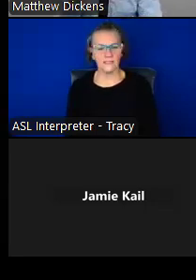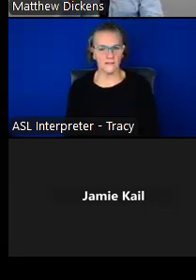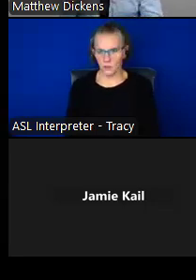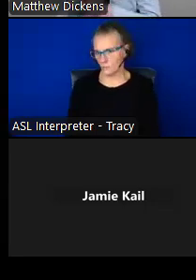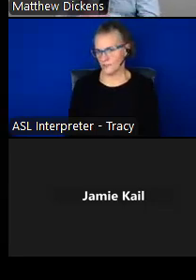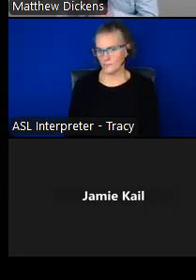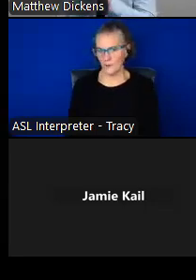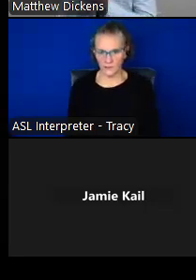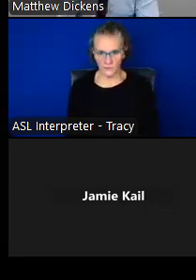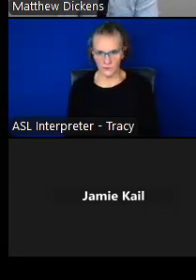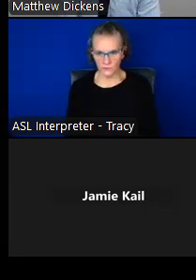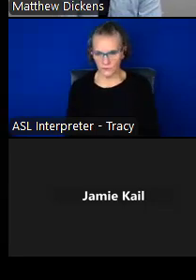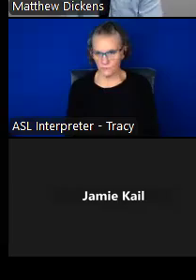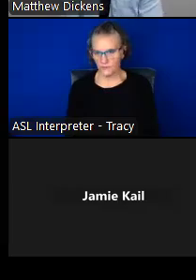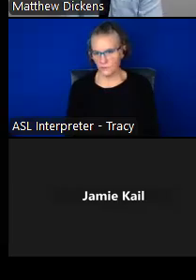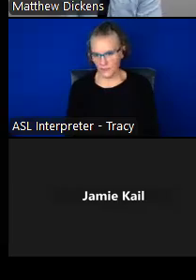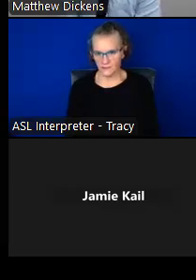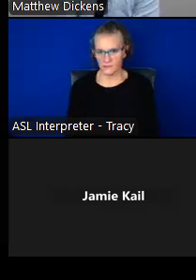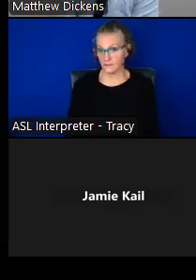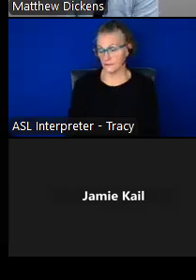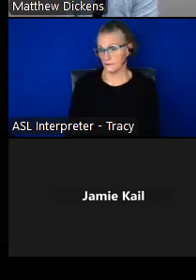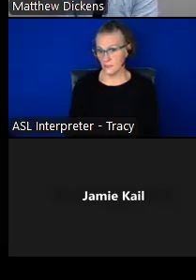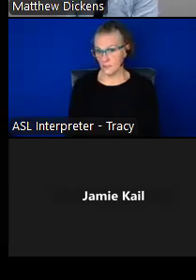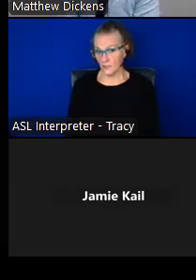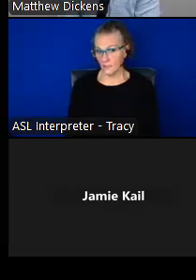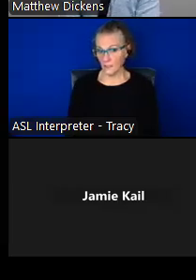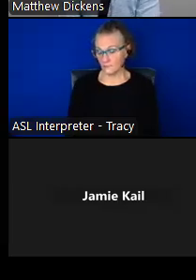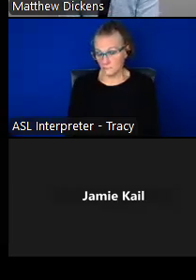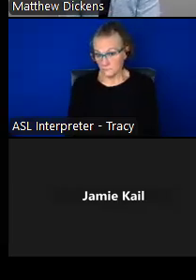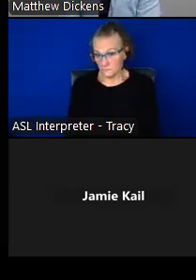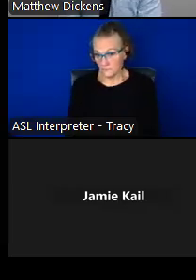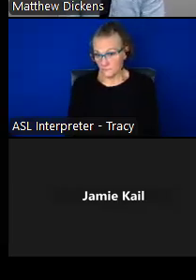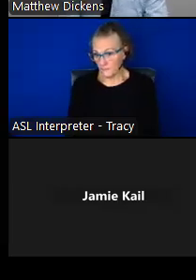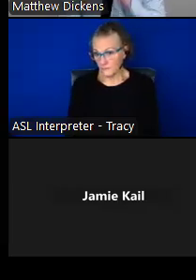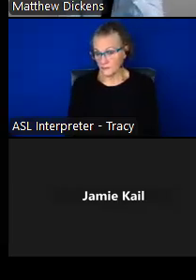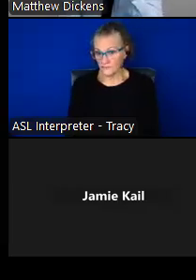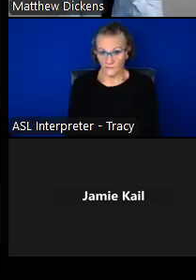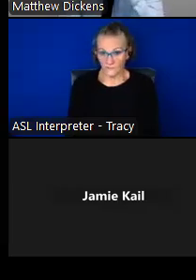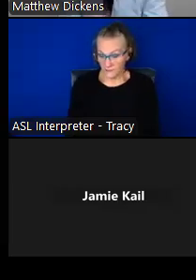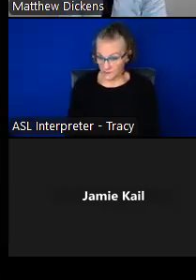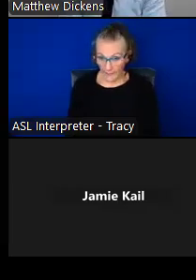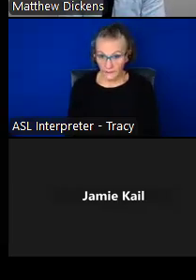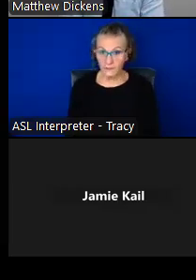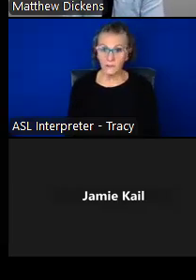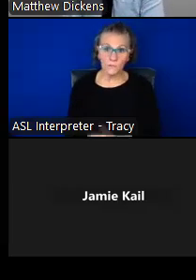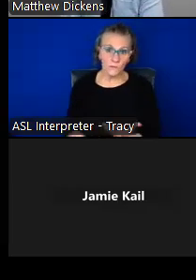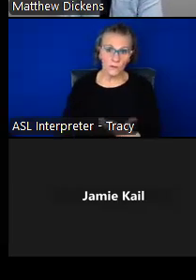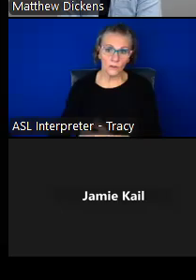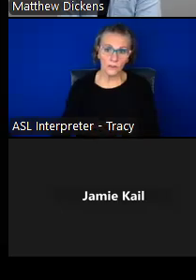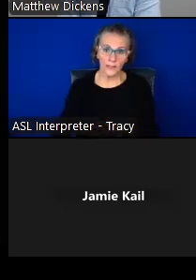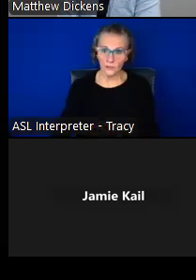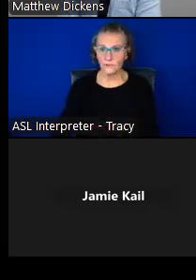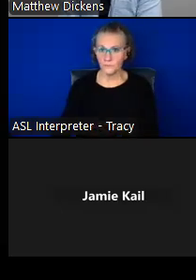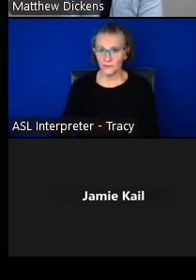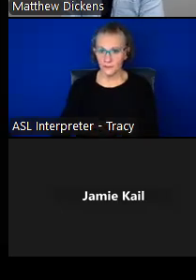APS staff don't respond to those requests, is it um, maybe because of confidentiality,